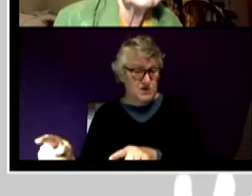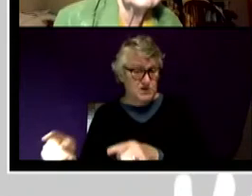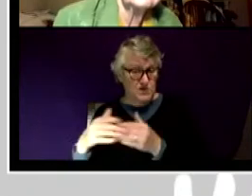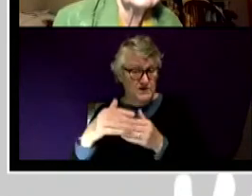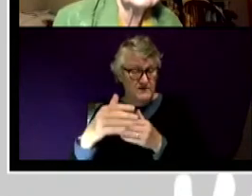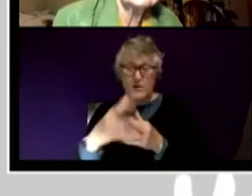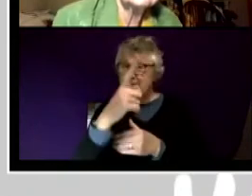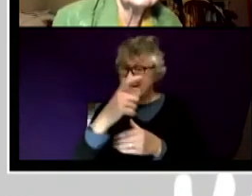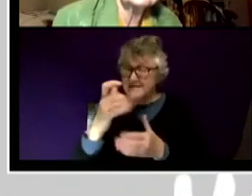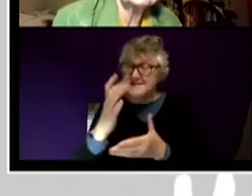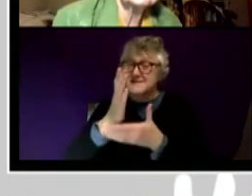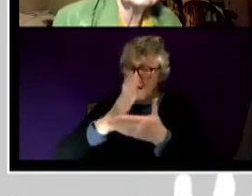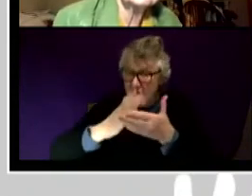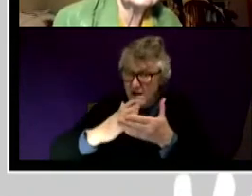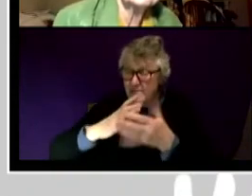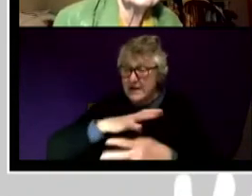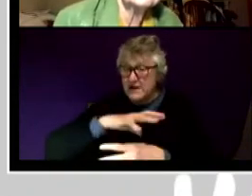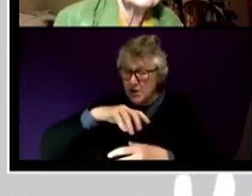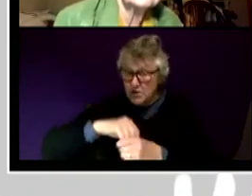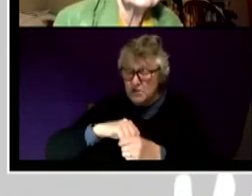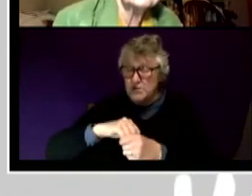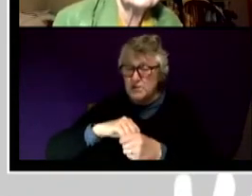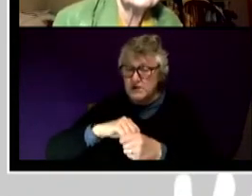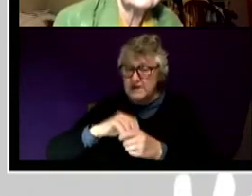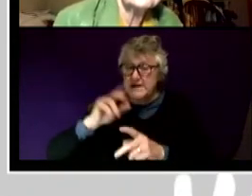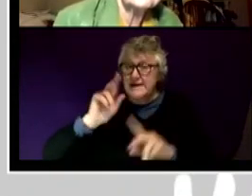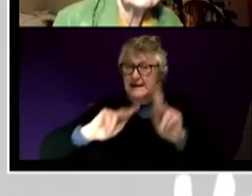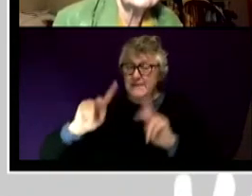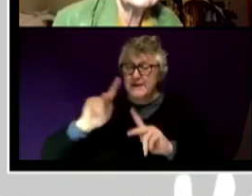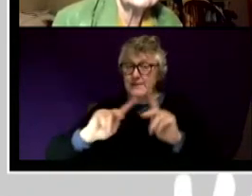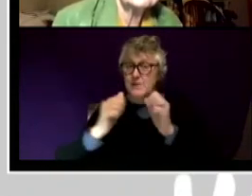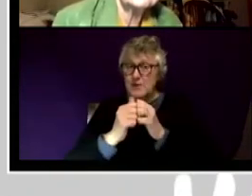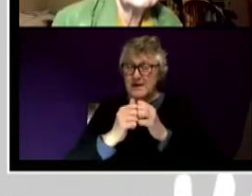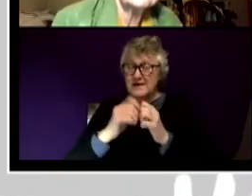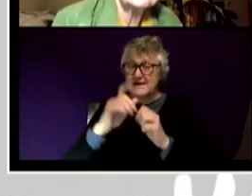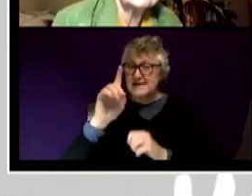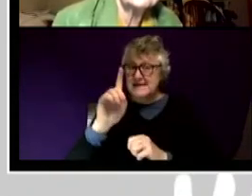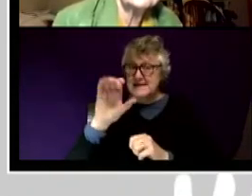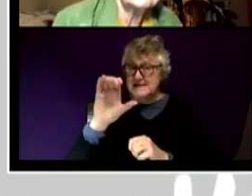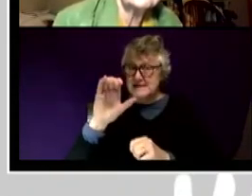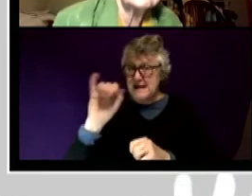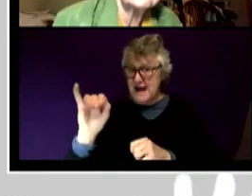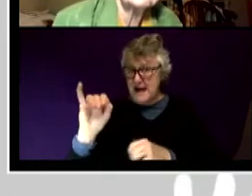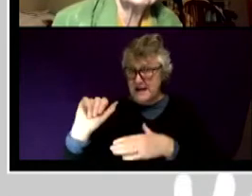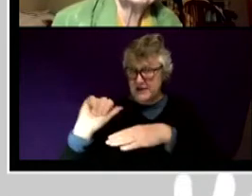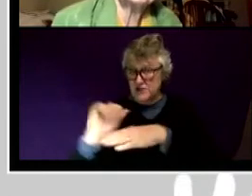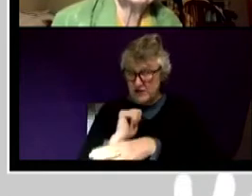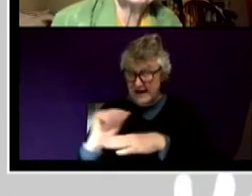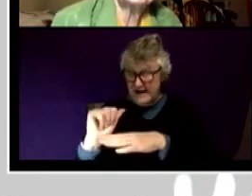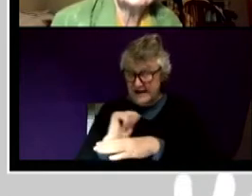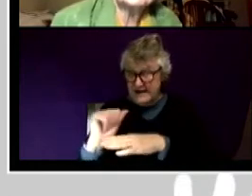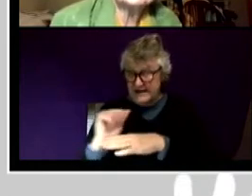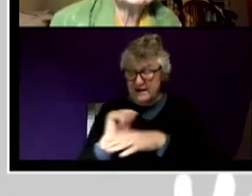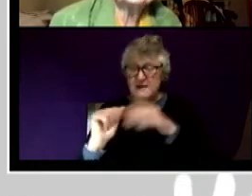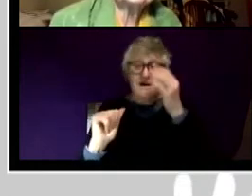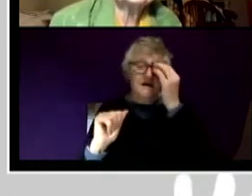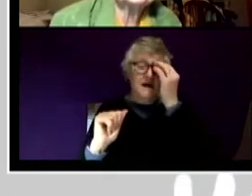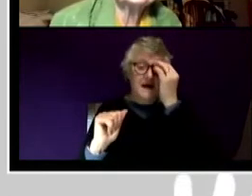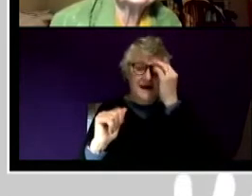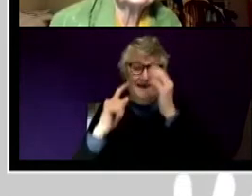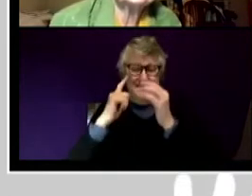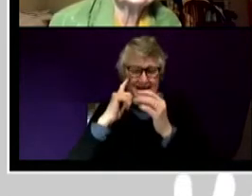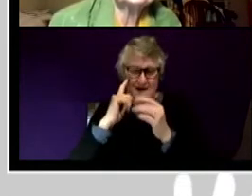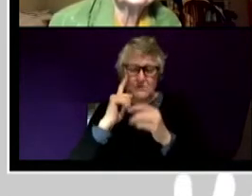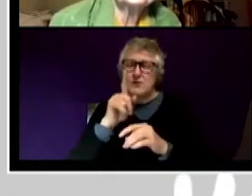have ECIT training. And I think that that needs to really be parsed out, and people need to, there's education around